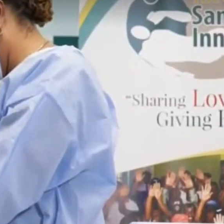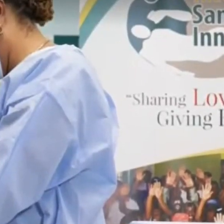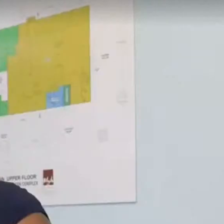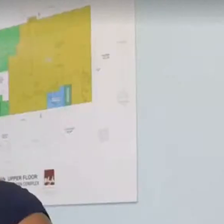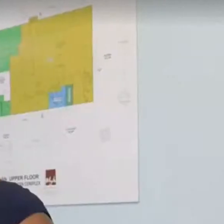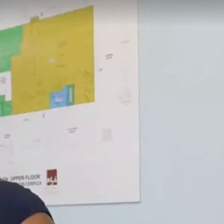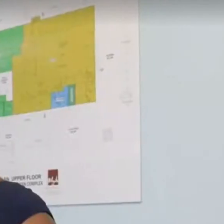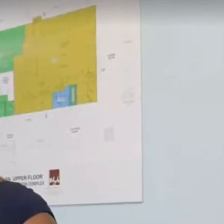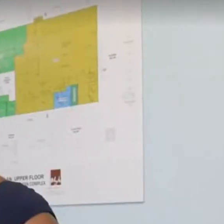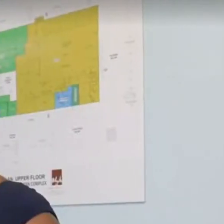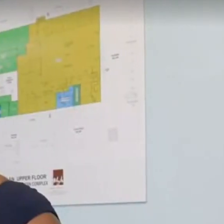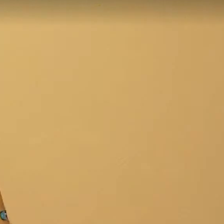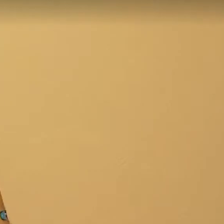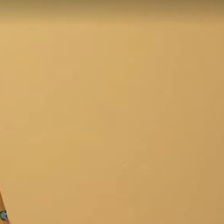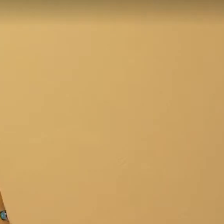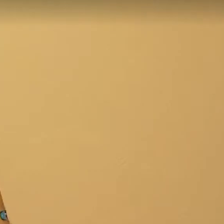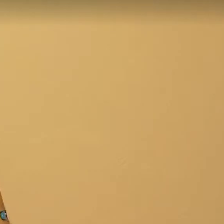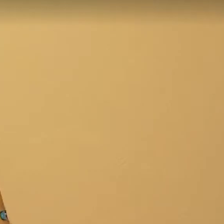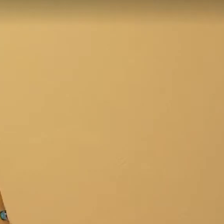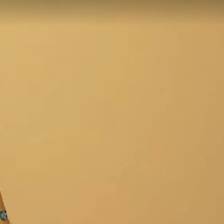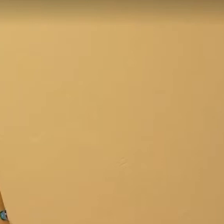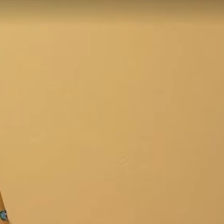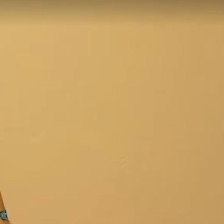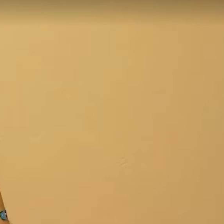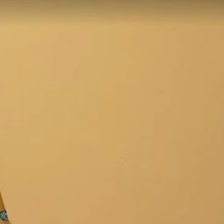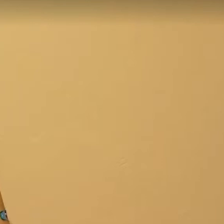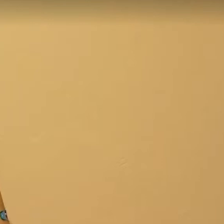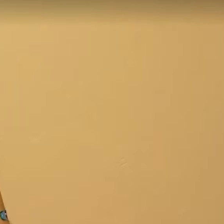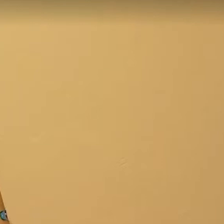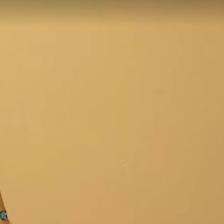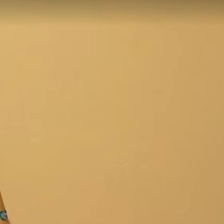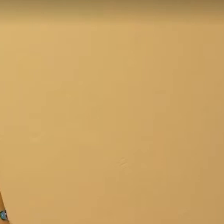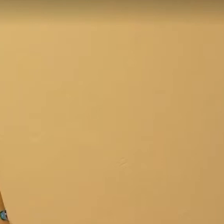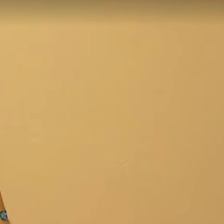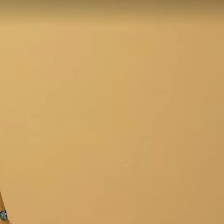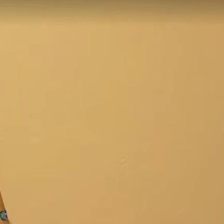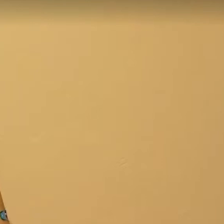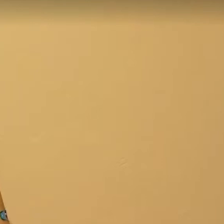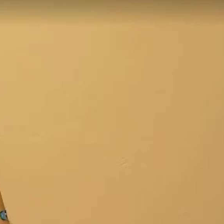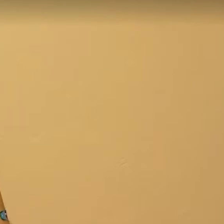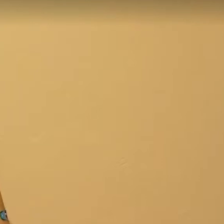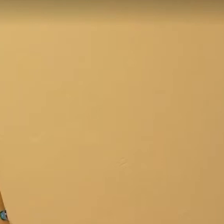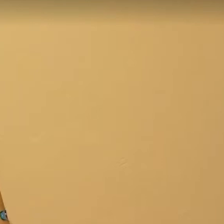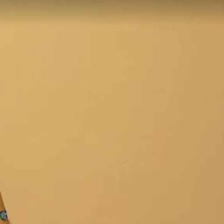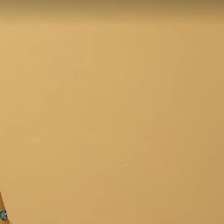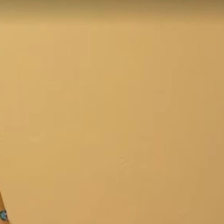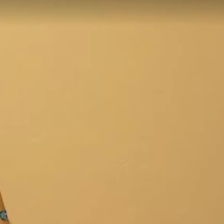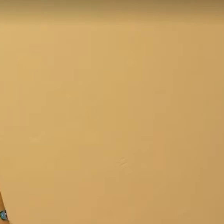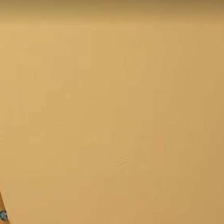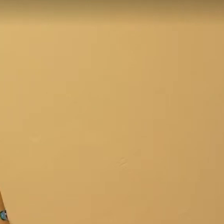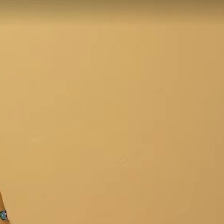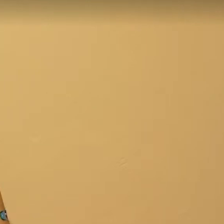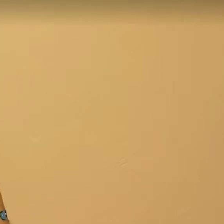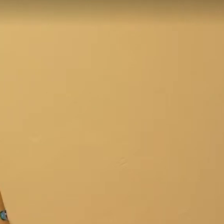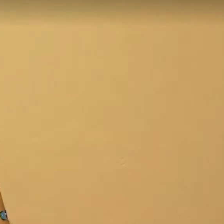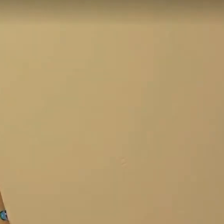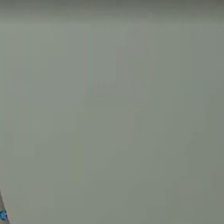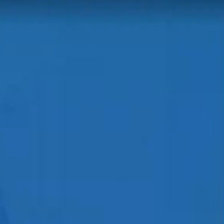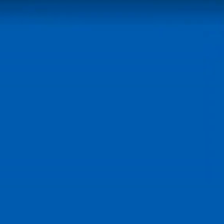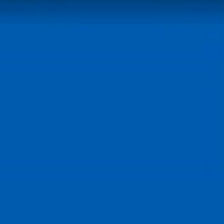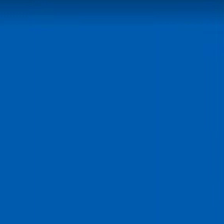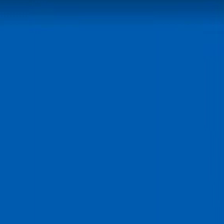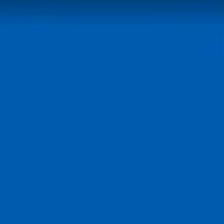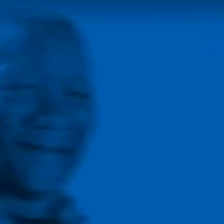when it is available to your group. Let us put a stop to the COVID-19 pandemic. Let us get vaccinated so we can get